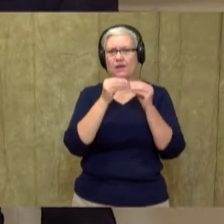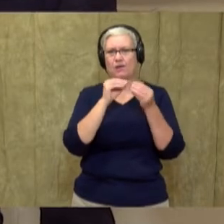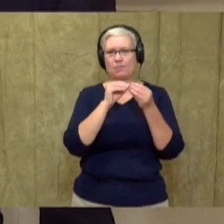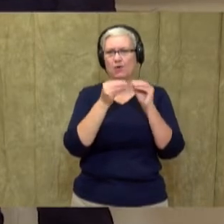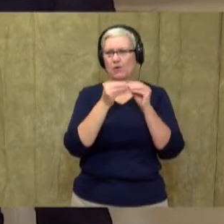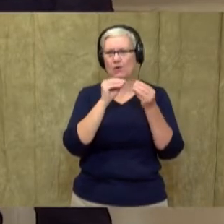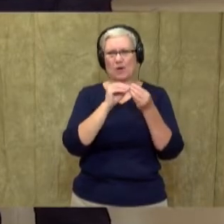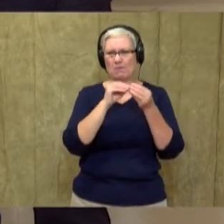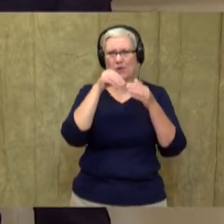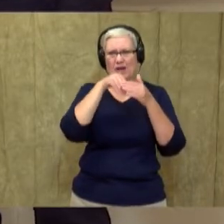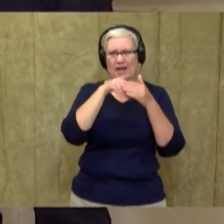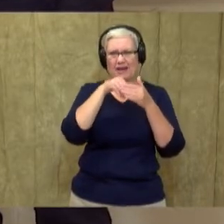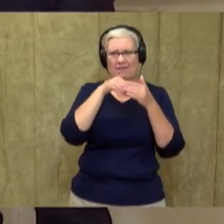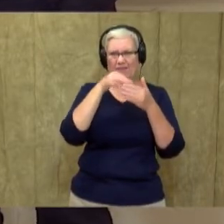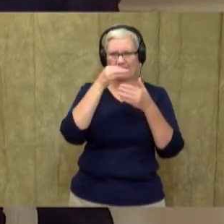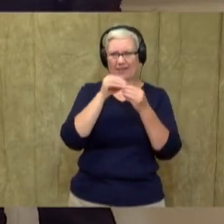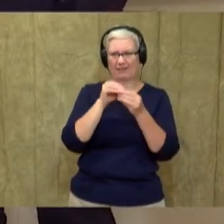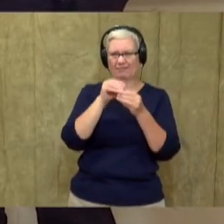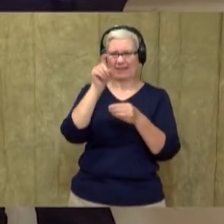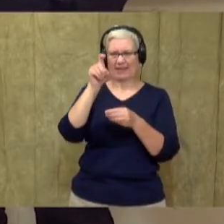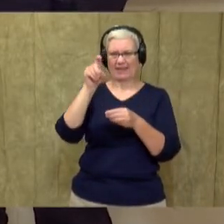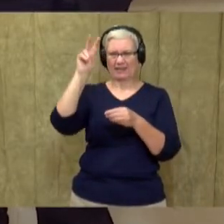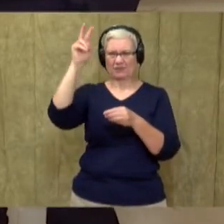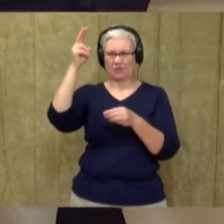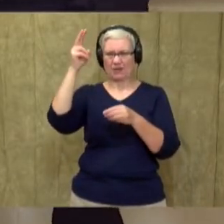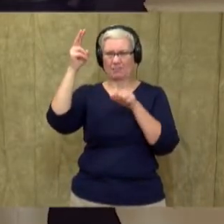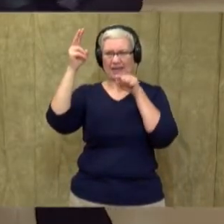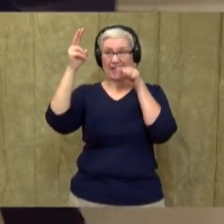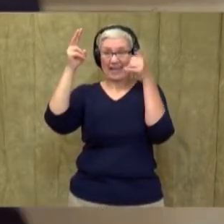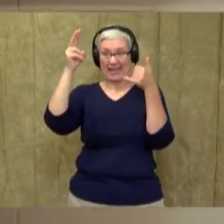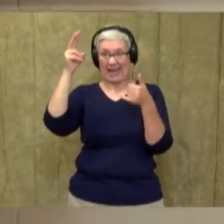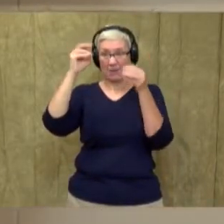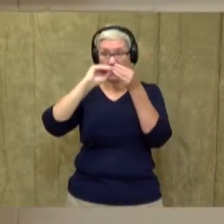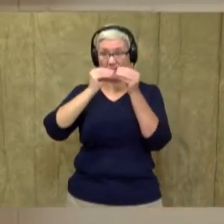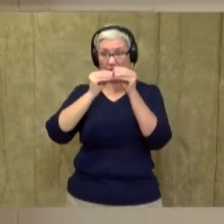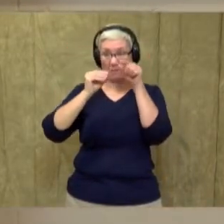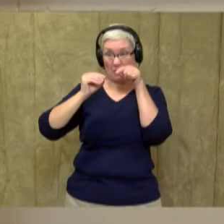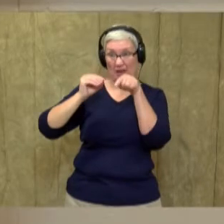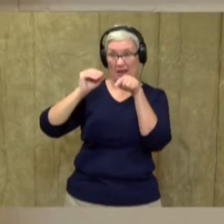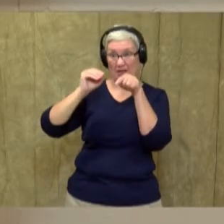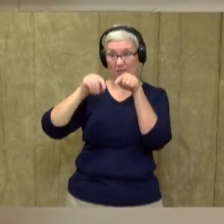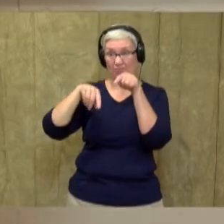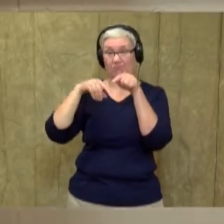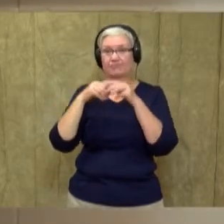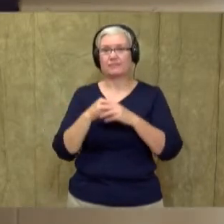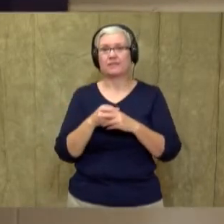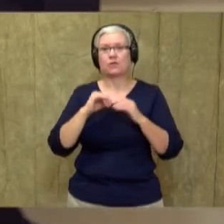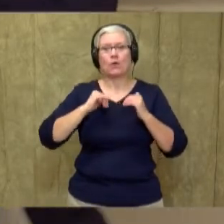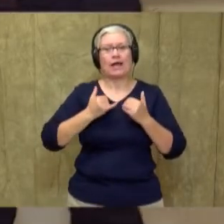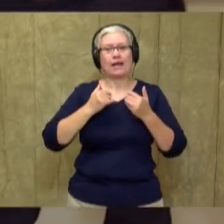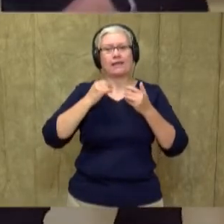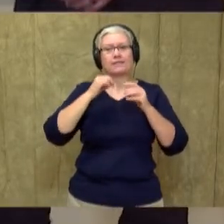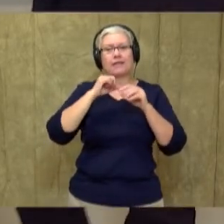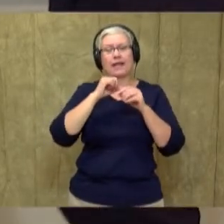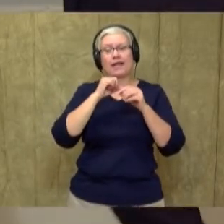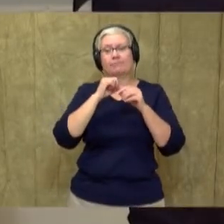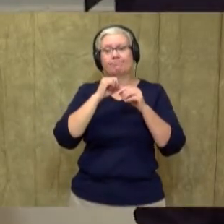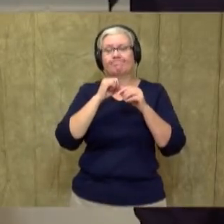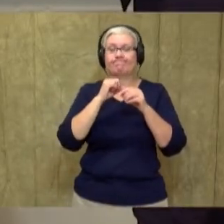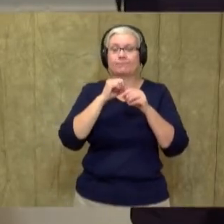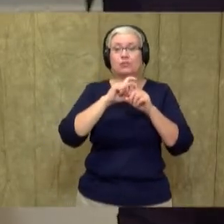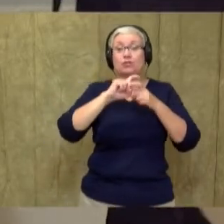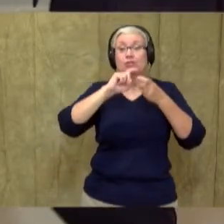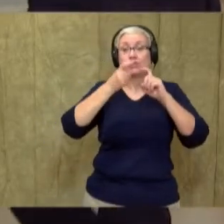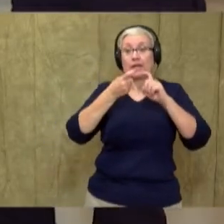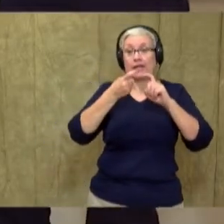any kind of number that was in front of x squared. So how do these numbers affect the shape of our parabolas? If I'm looking at 2x